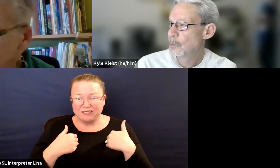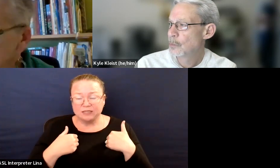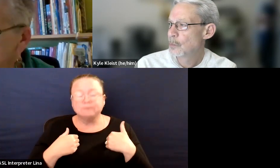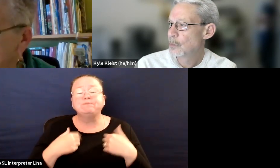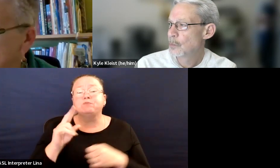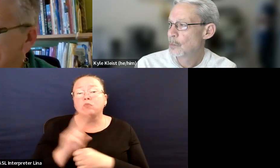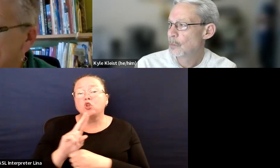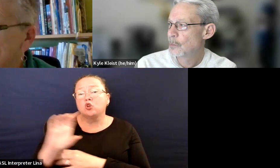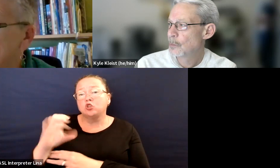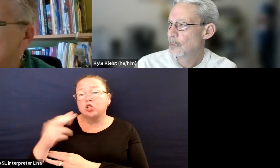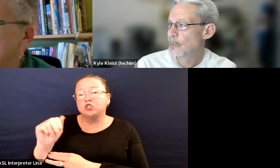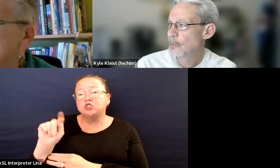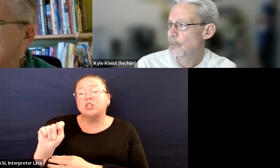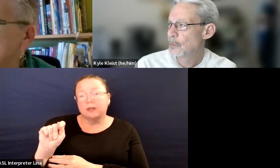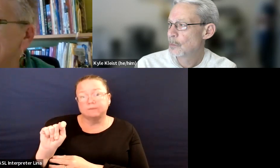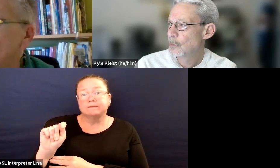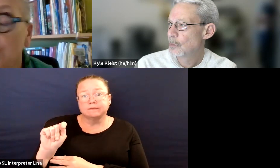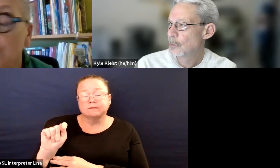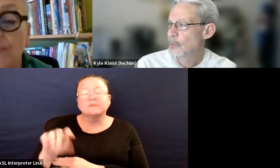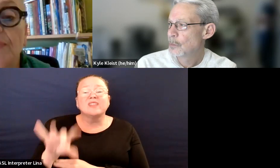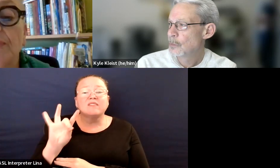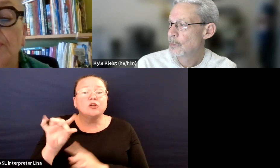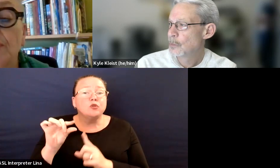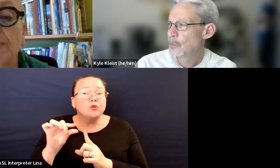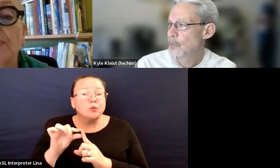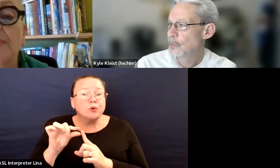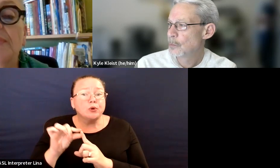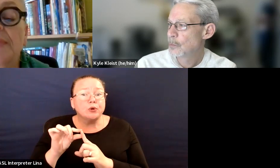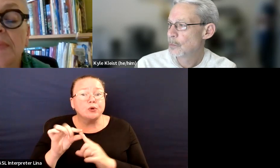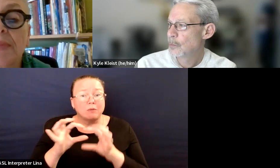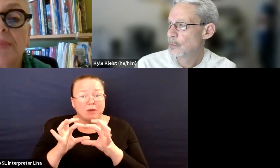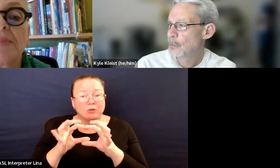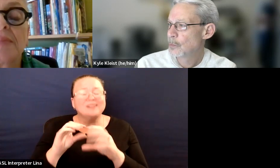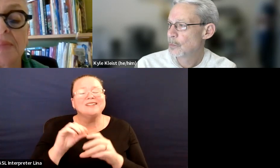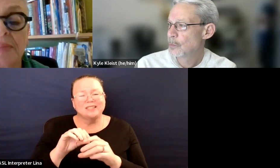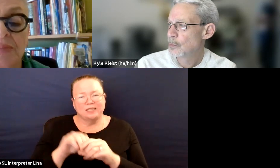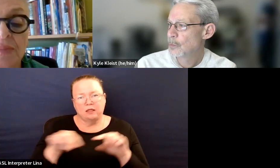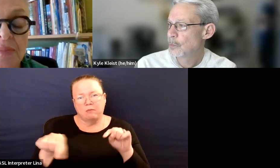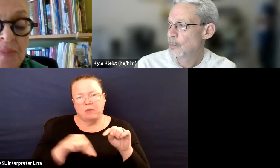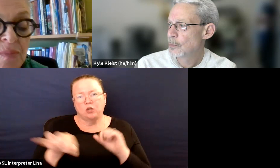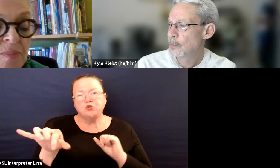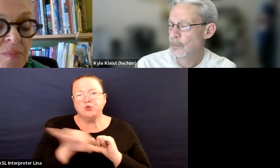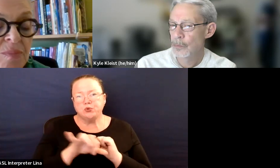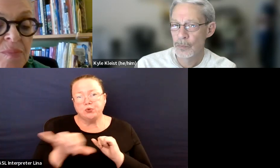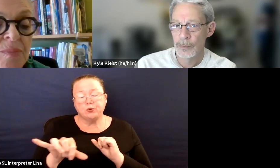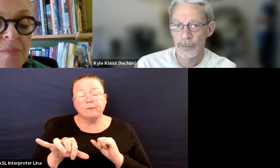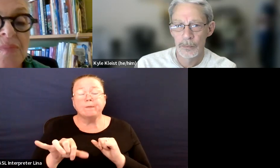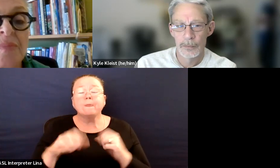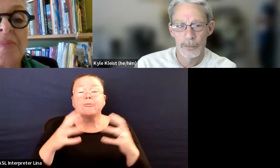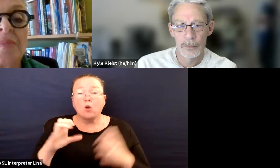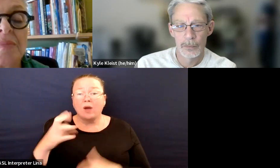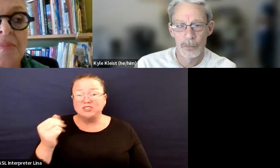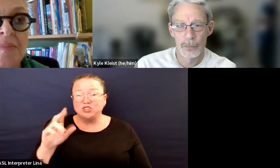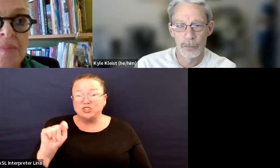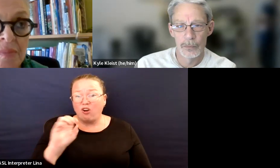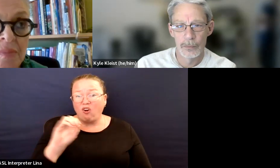the chat feature. You can find the word bubble in the menu bar. If you would like to turn the chat